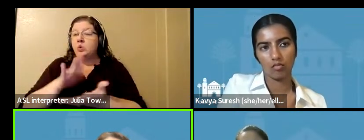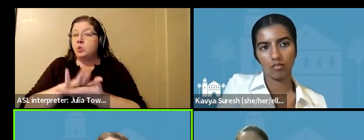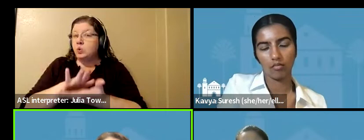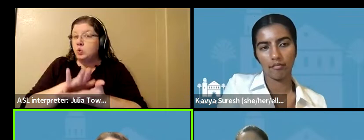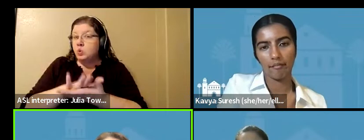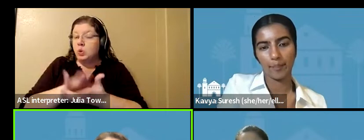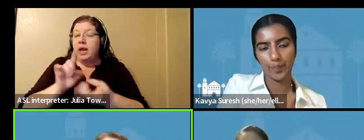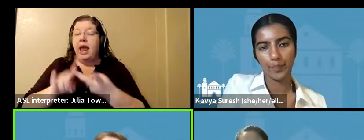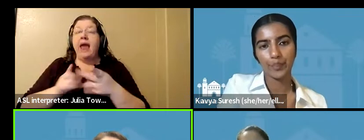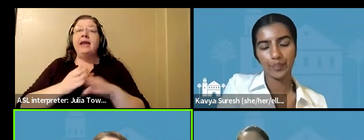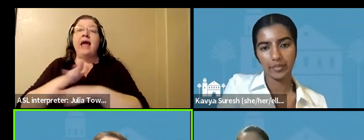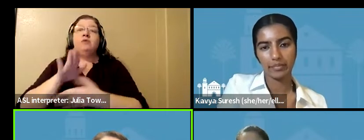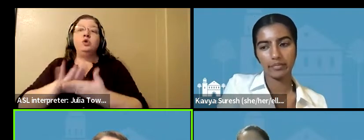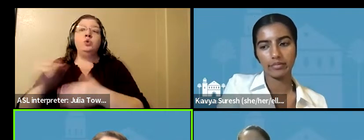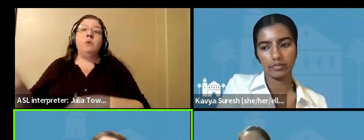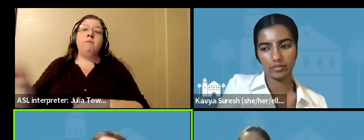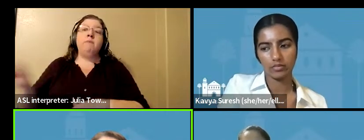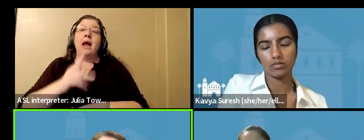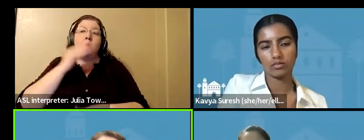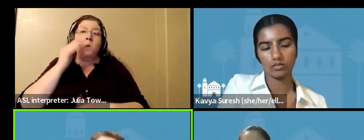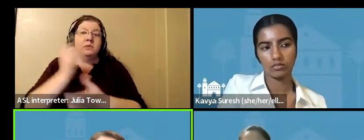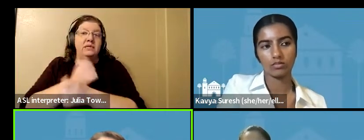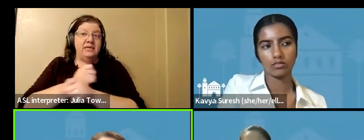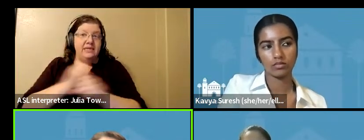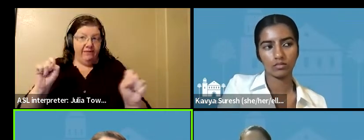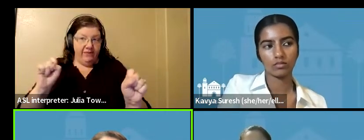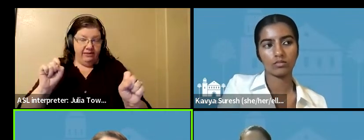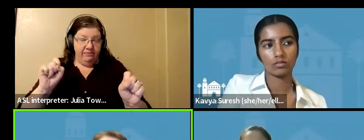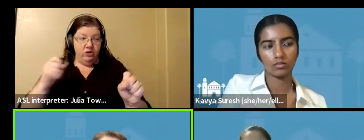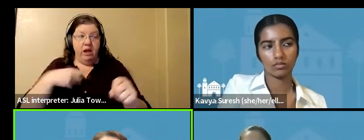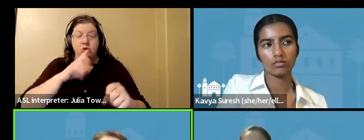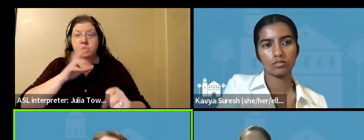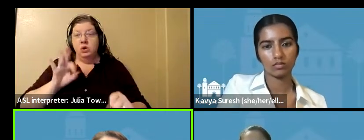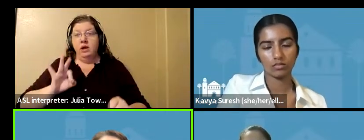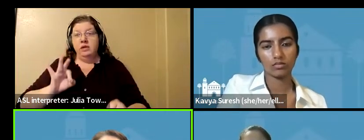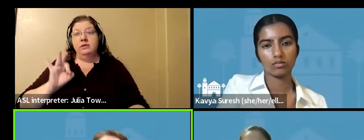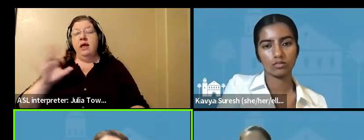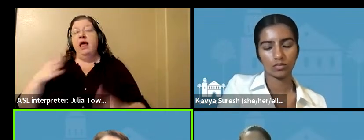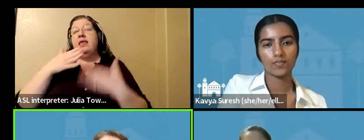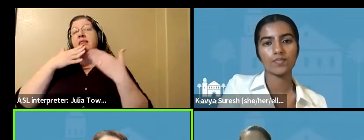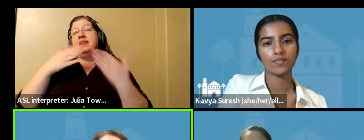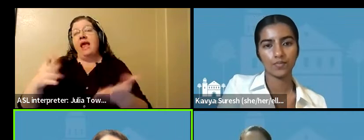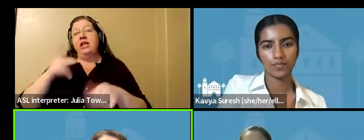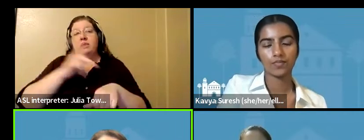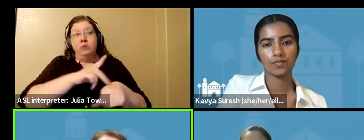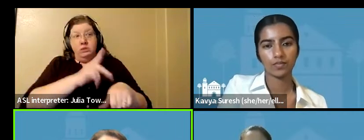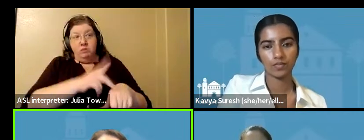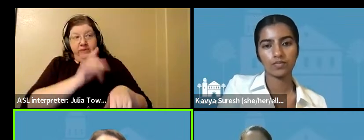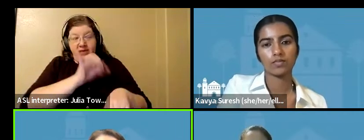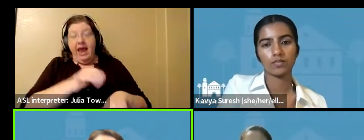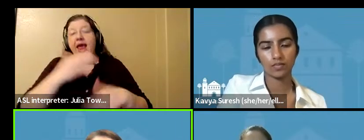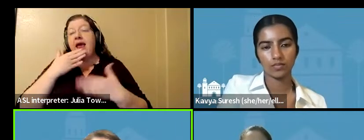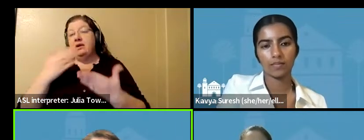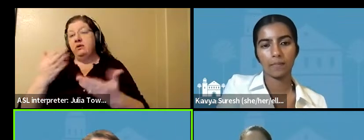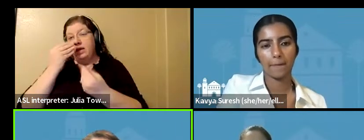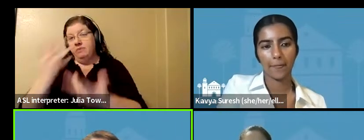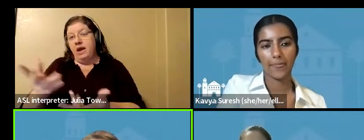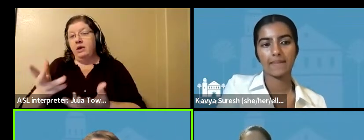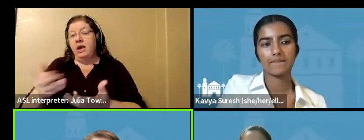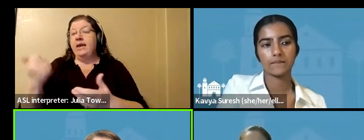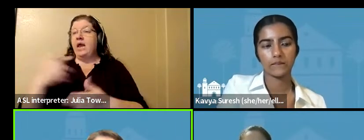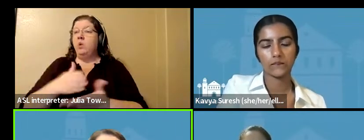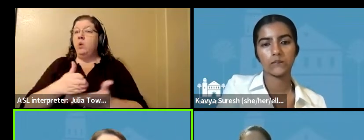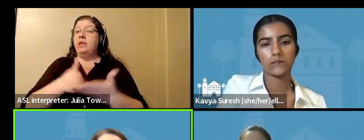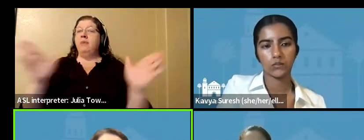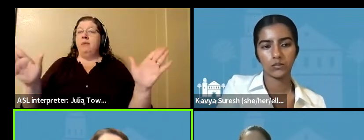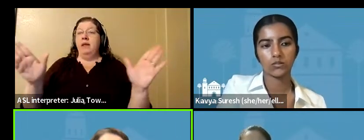to get home safely. I just wanted to make sure that I thank principals and update the board on that item, and anybody in the public that is a